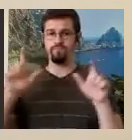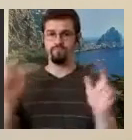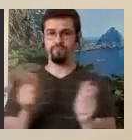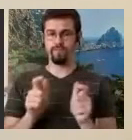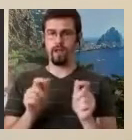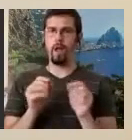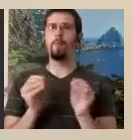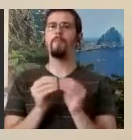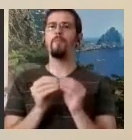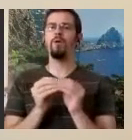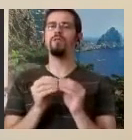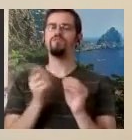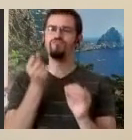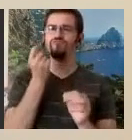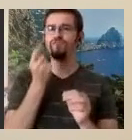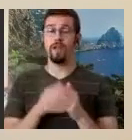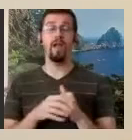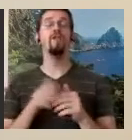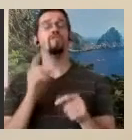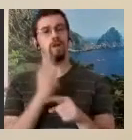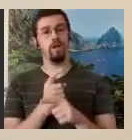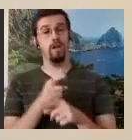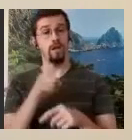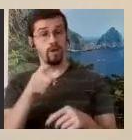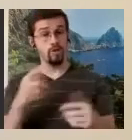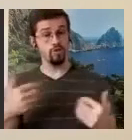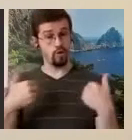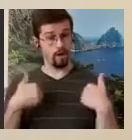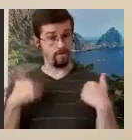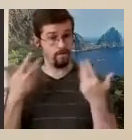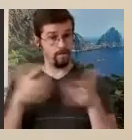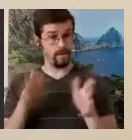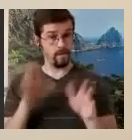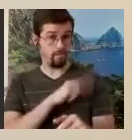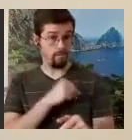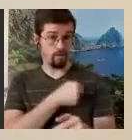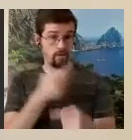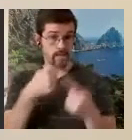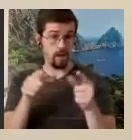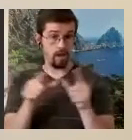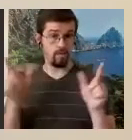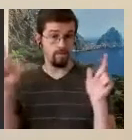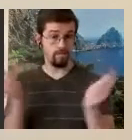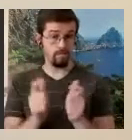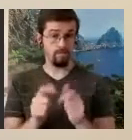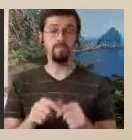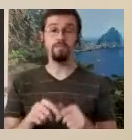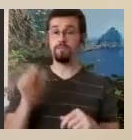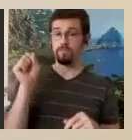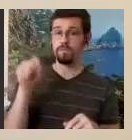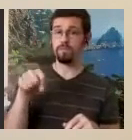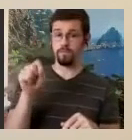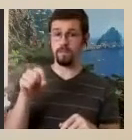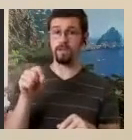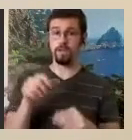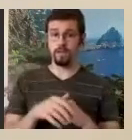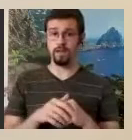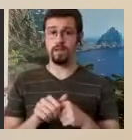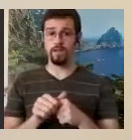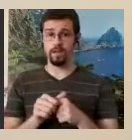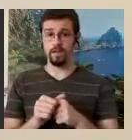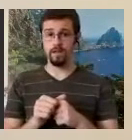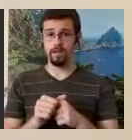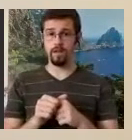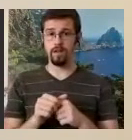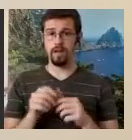would think. Yes. Now, do you have it pinned down for Maltese Sign Language yet? Yes. I haven't got it. I haven't got it in the presentation